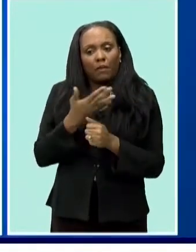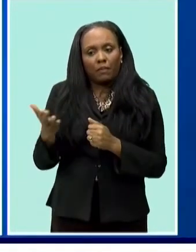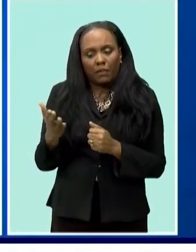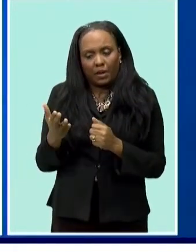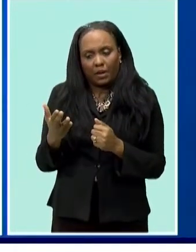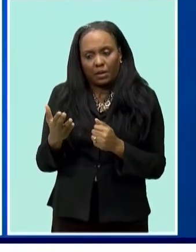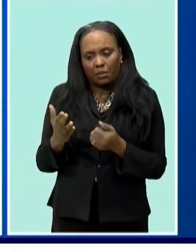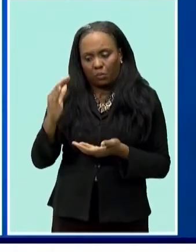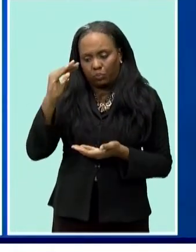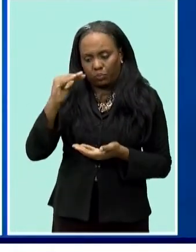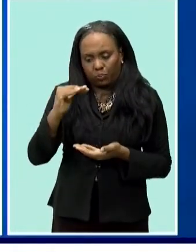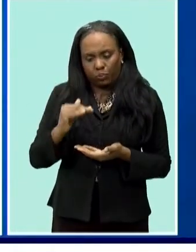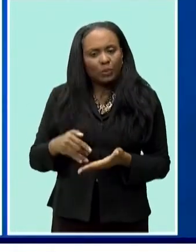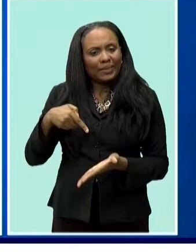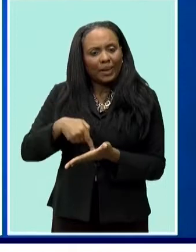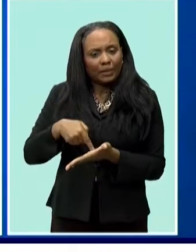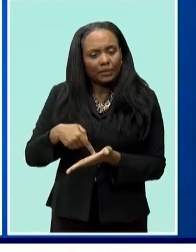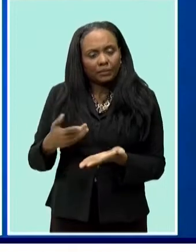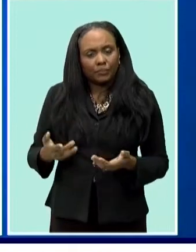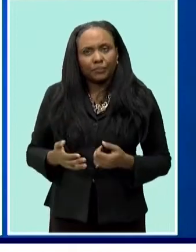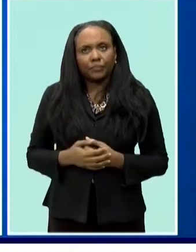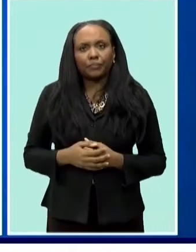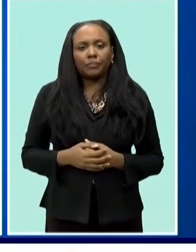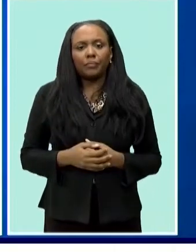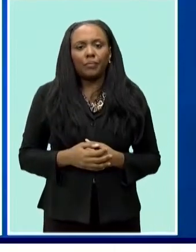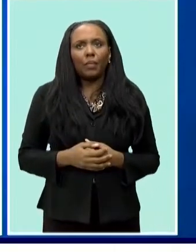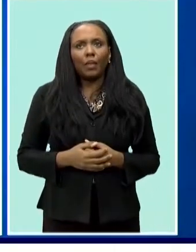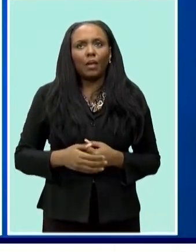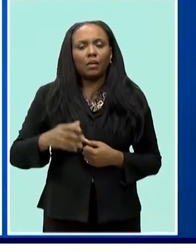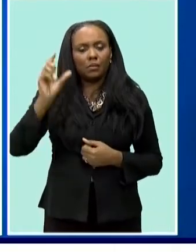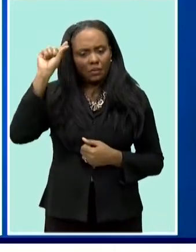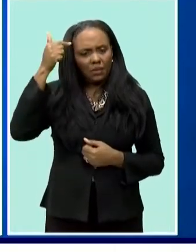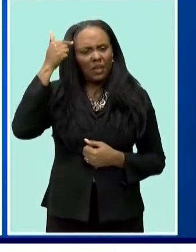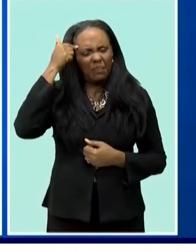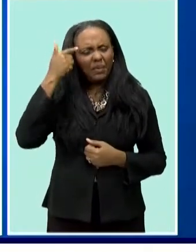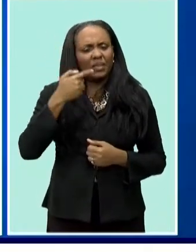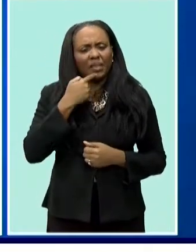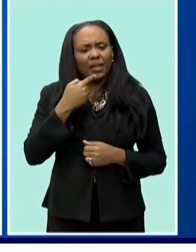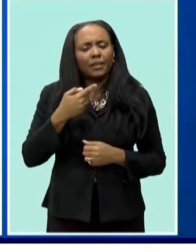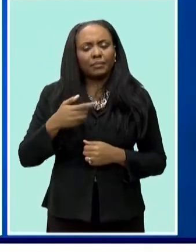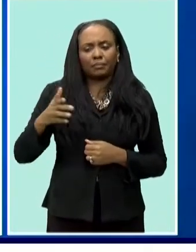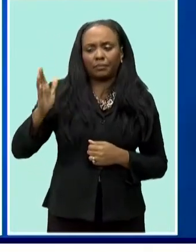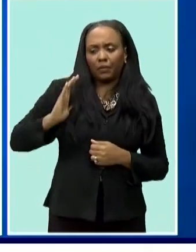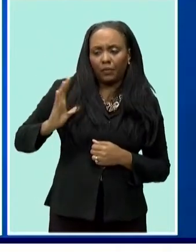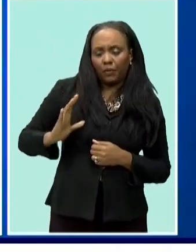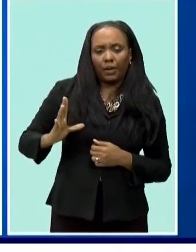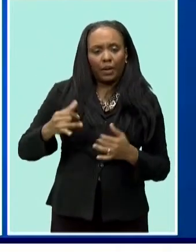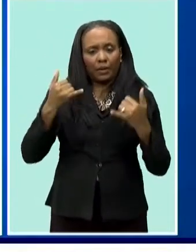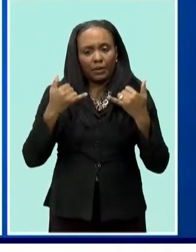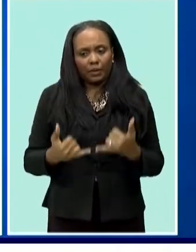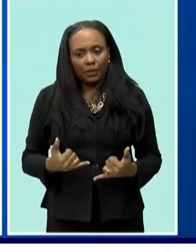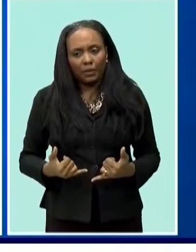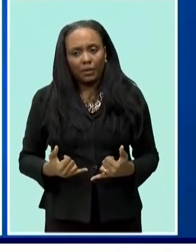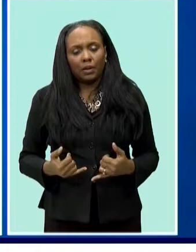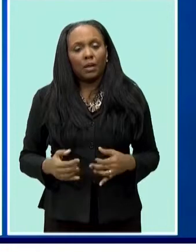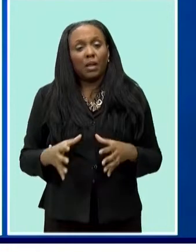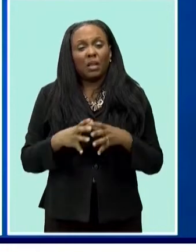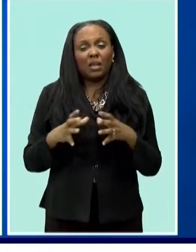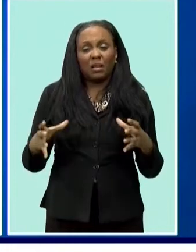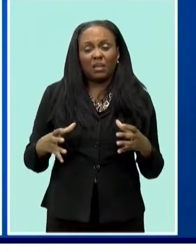The government has also made it clear on and off the floor of Parliament that the savings that have come to the country amount